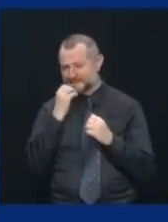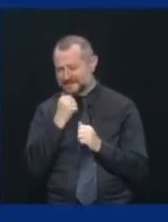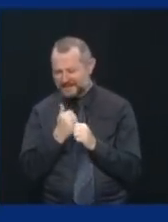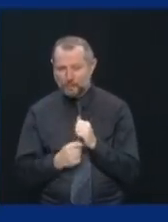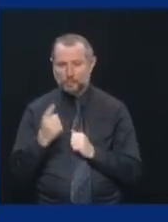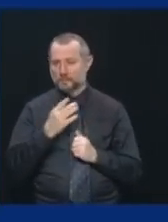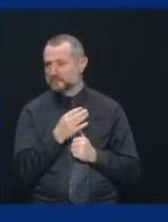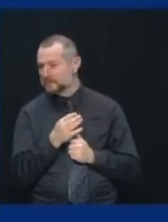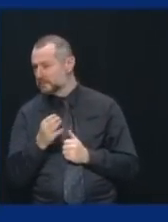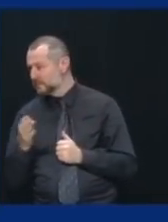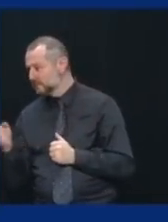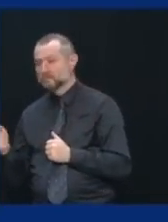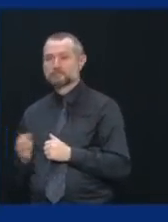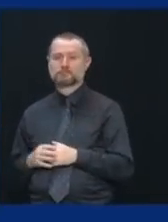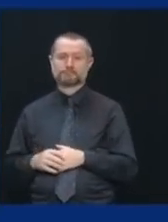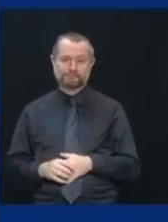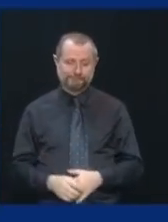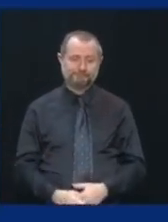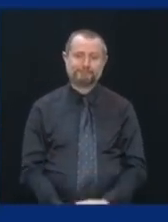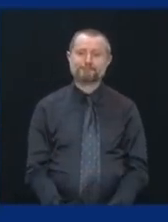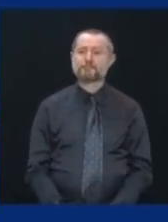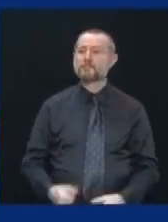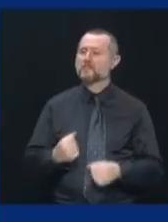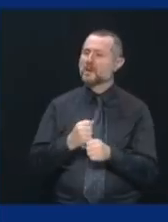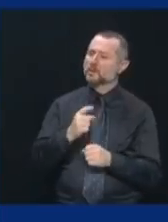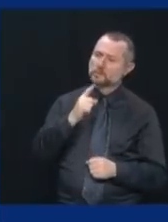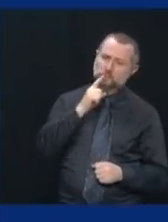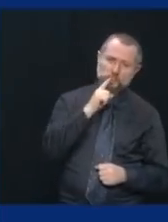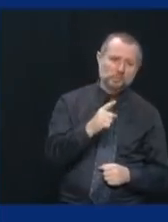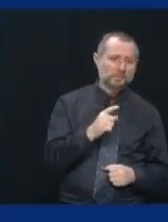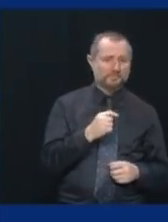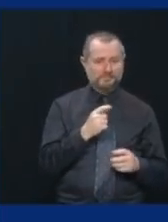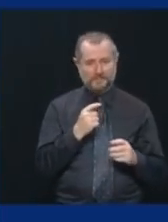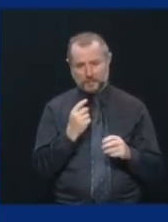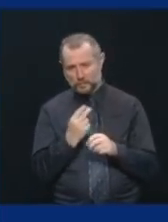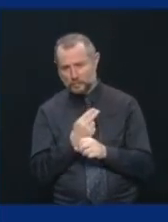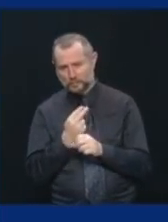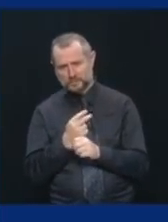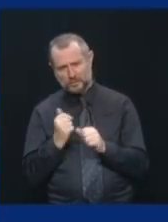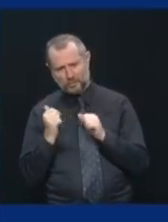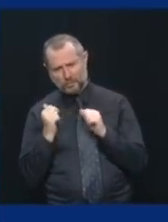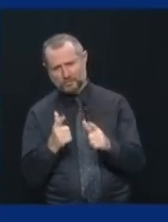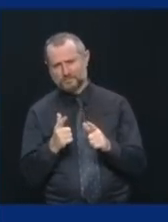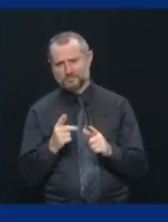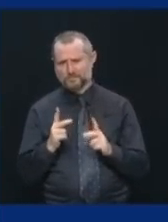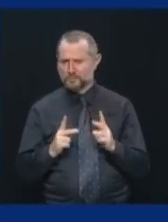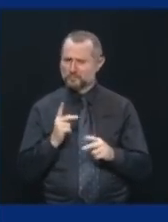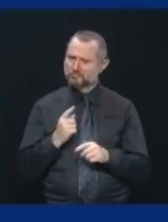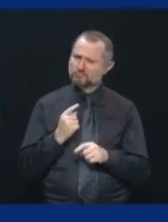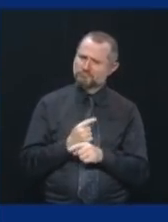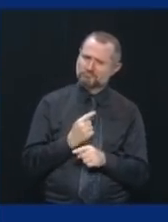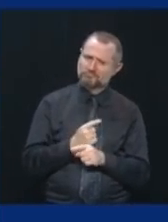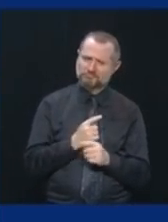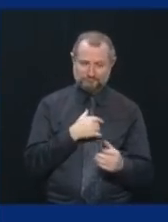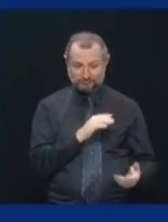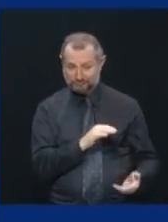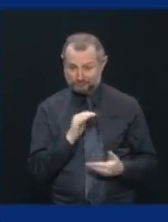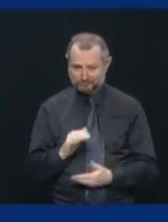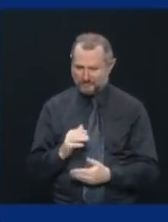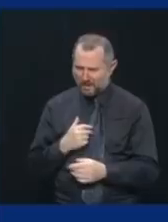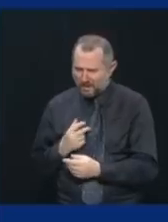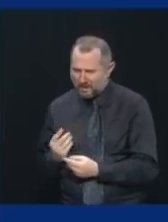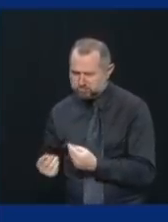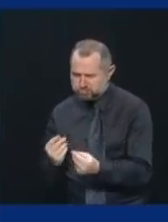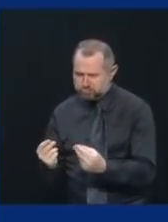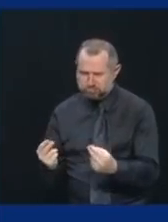Every dose is precious, so we want to make sure every dose we get is in an arm.